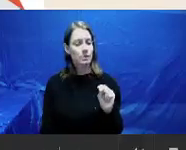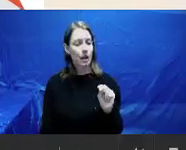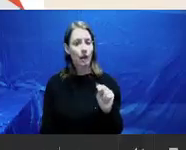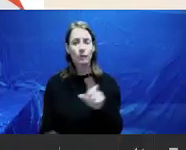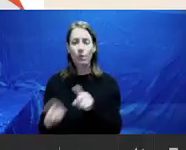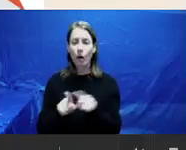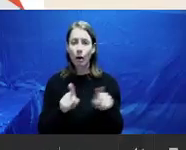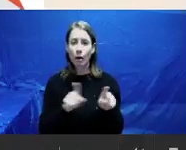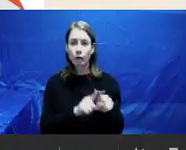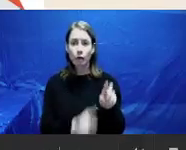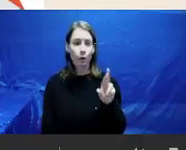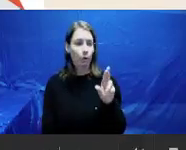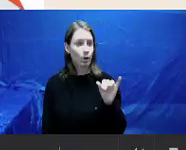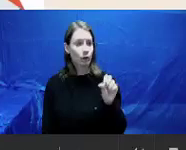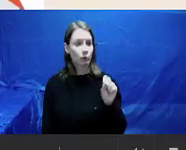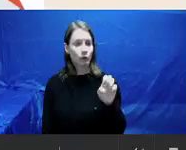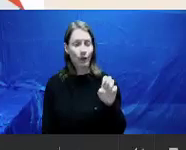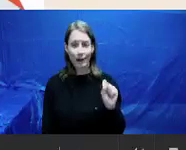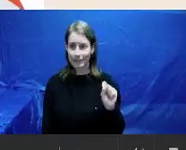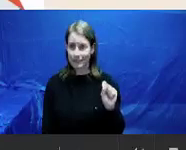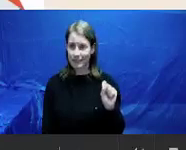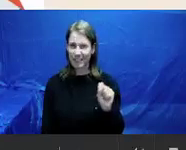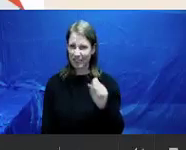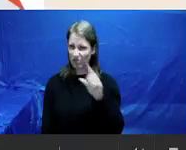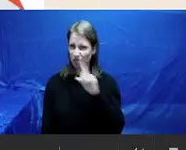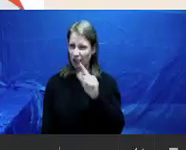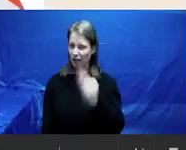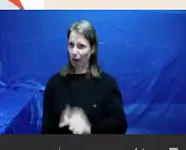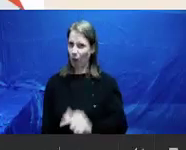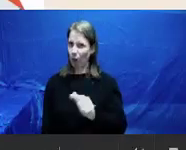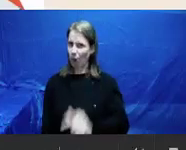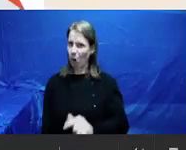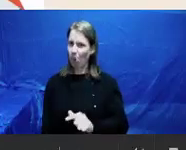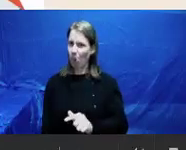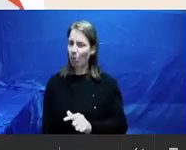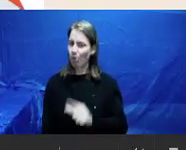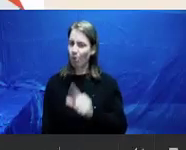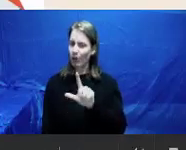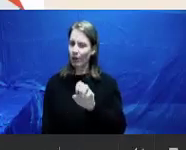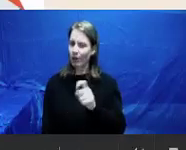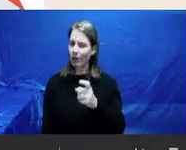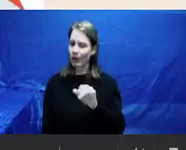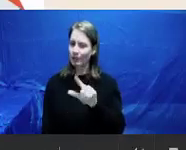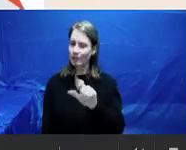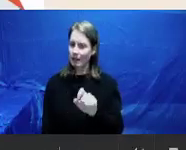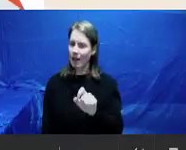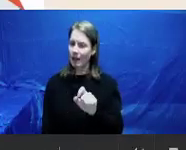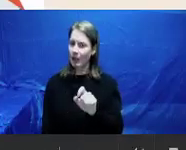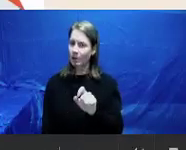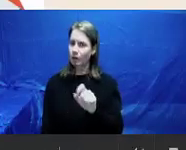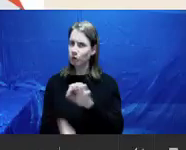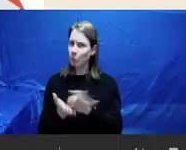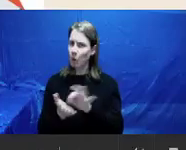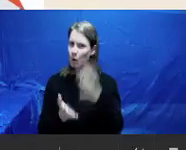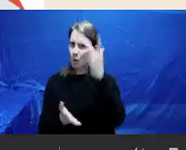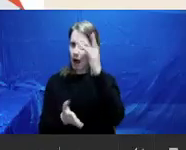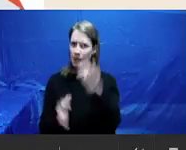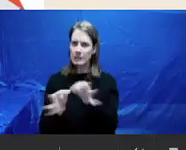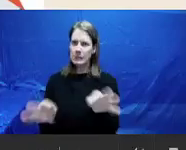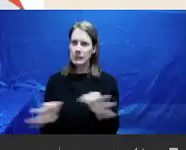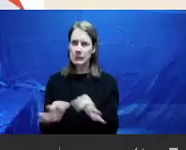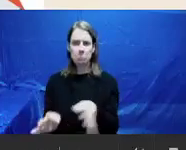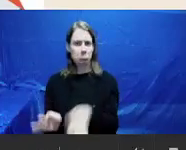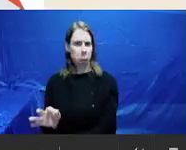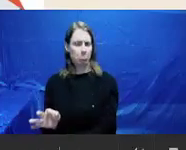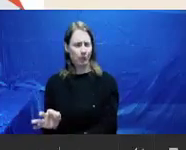because of the way that he writes his sentences, but I know I'm not putting that book in front of a lot of students who may be able to comprehend the